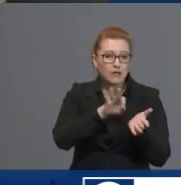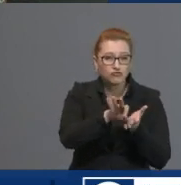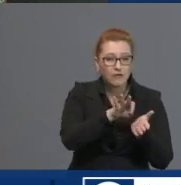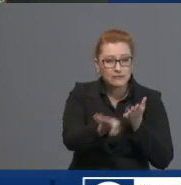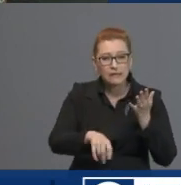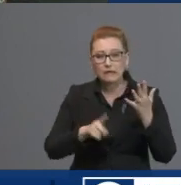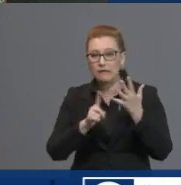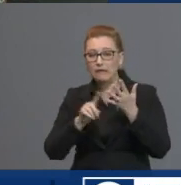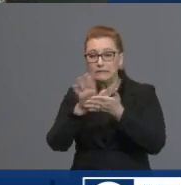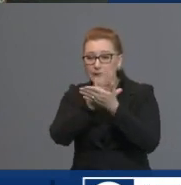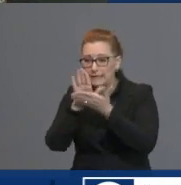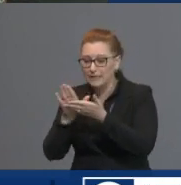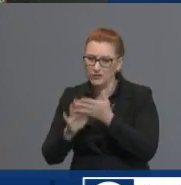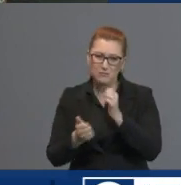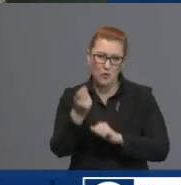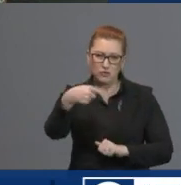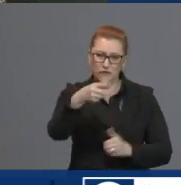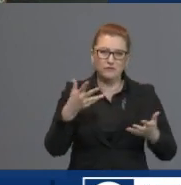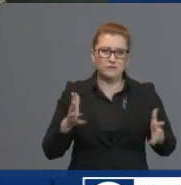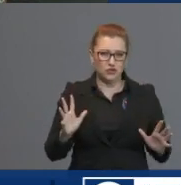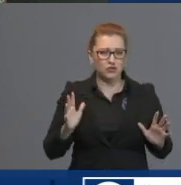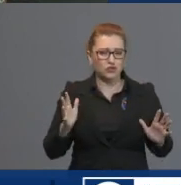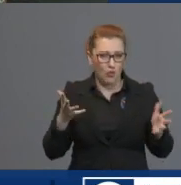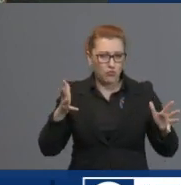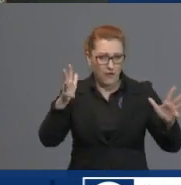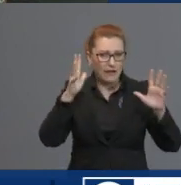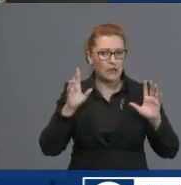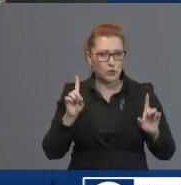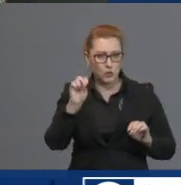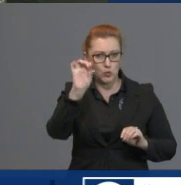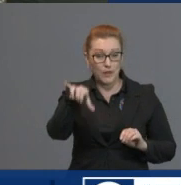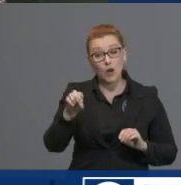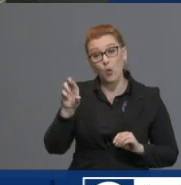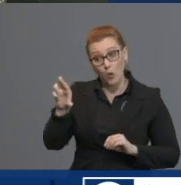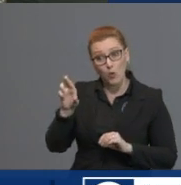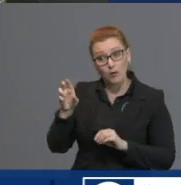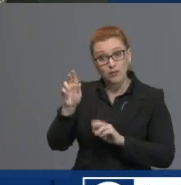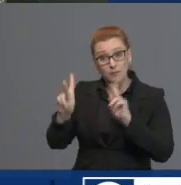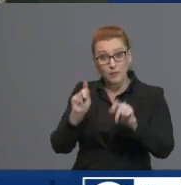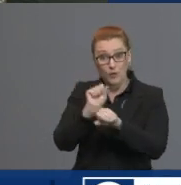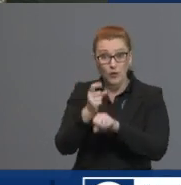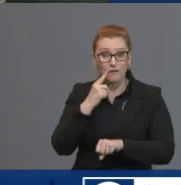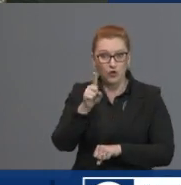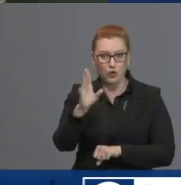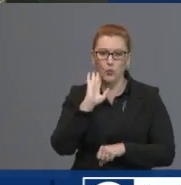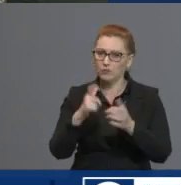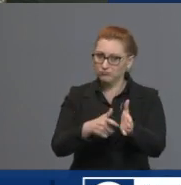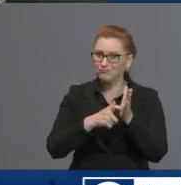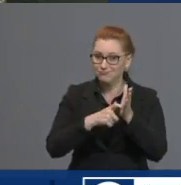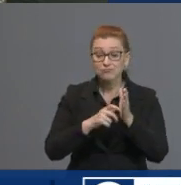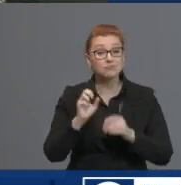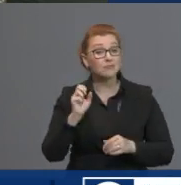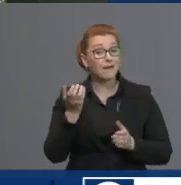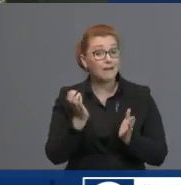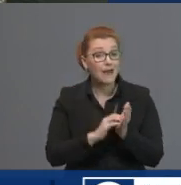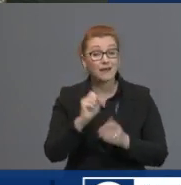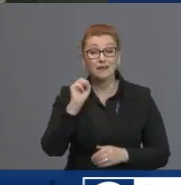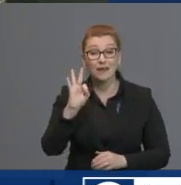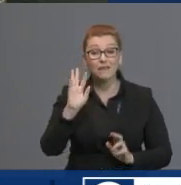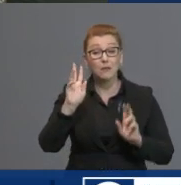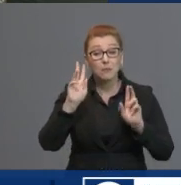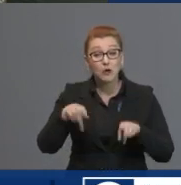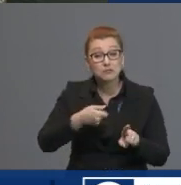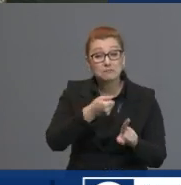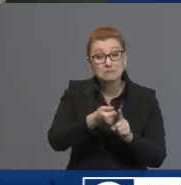of you are already doing this, or your employees are going to demand that you do that. And again, if people are sick, they shouldn't be going to